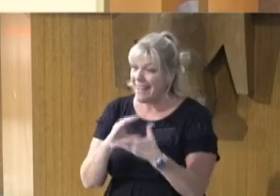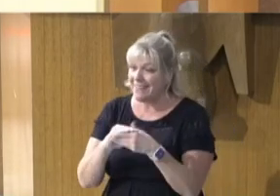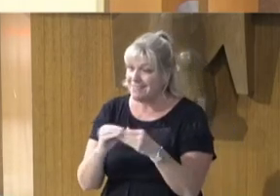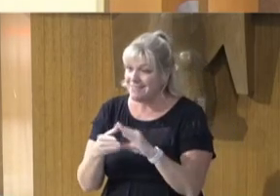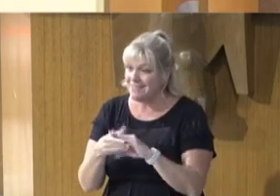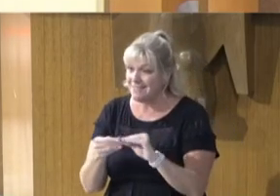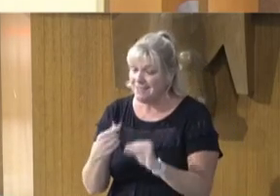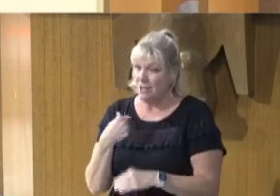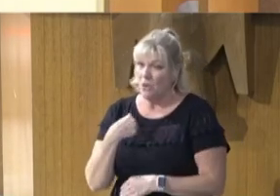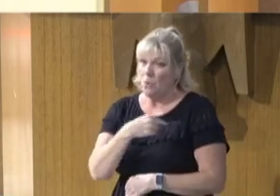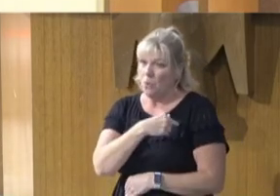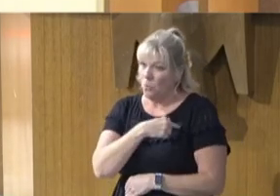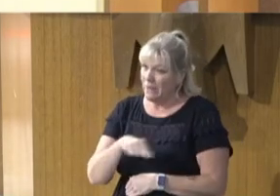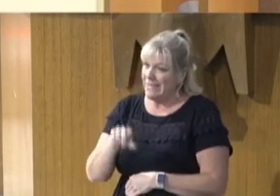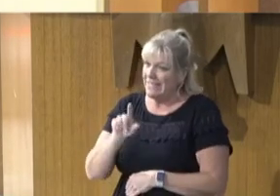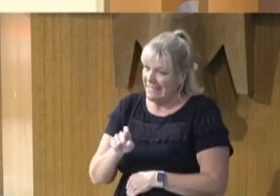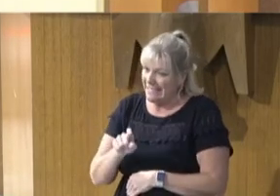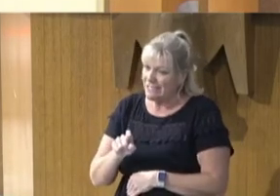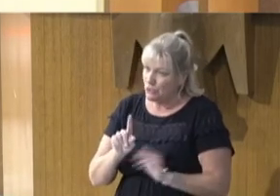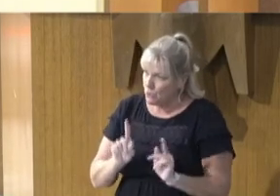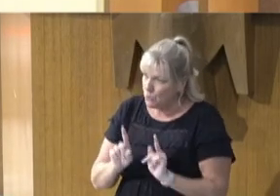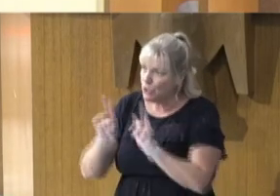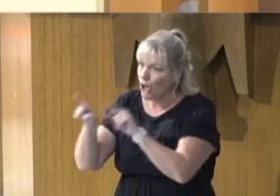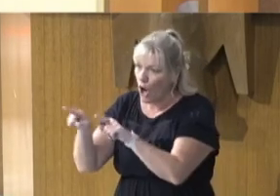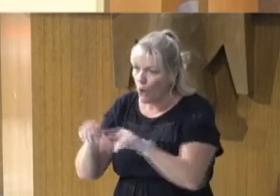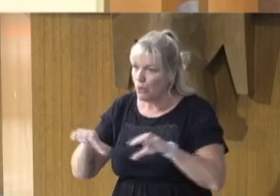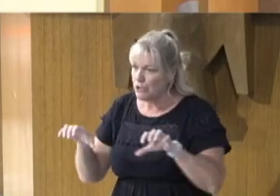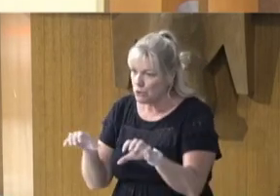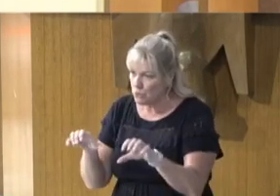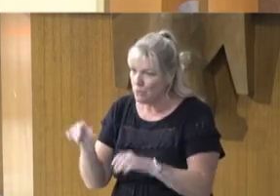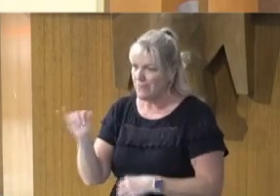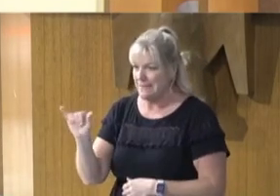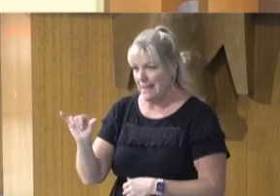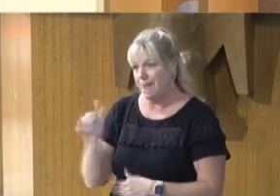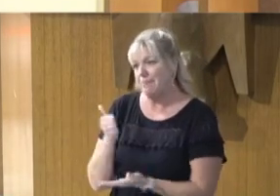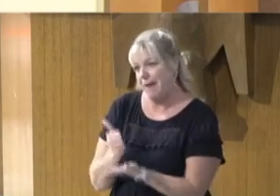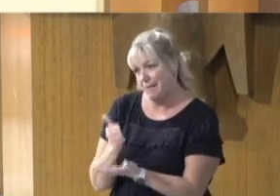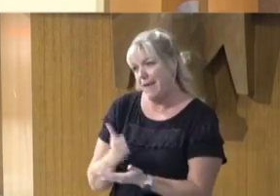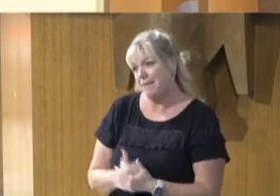may we go and do likewise. Amen.